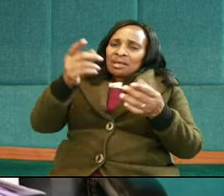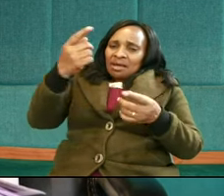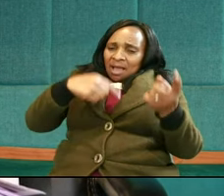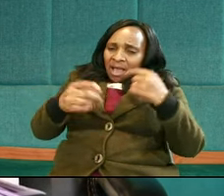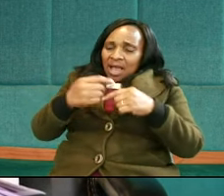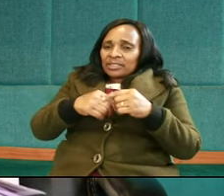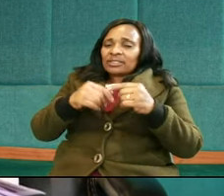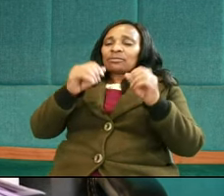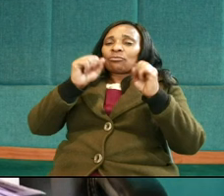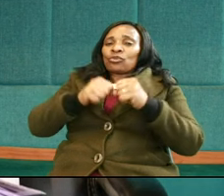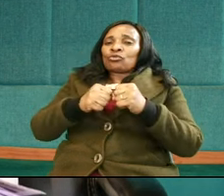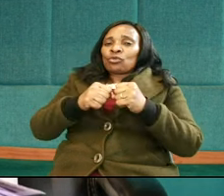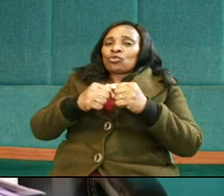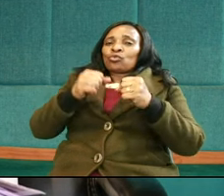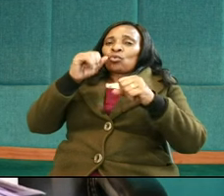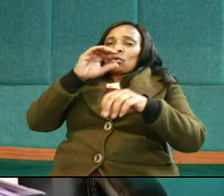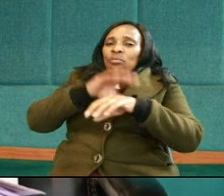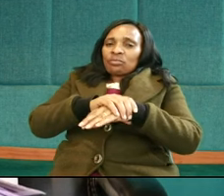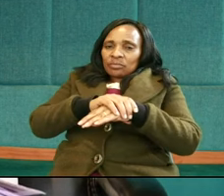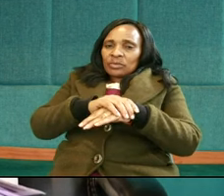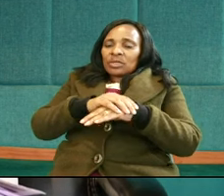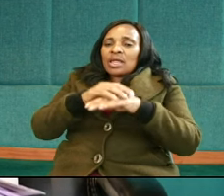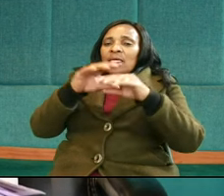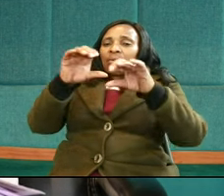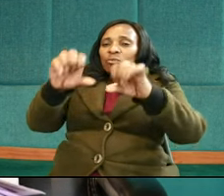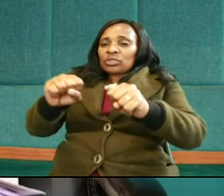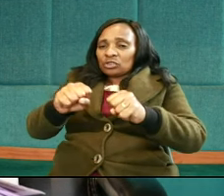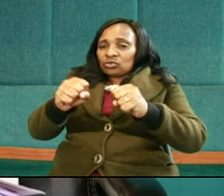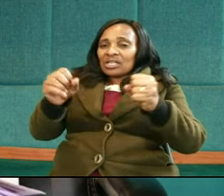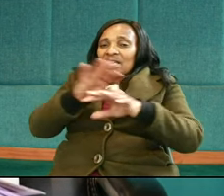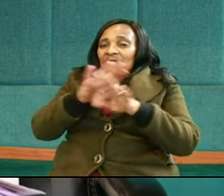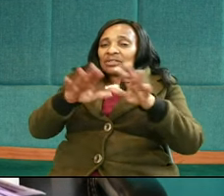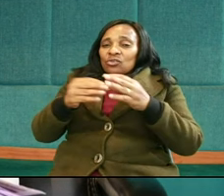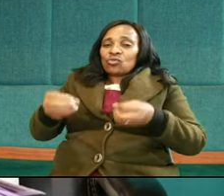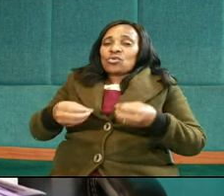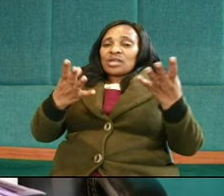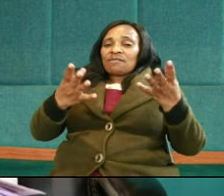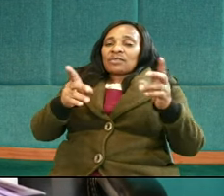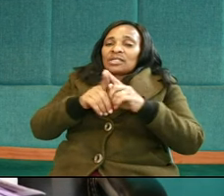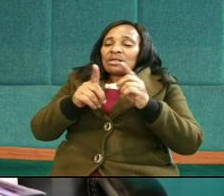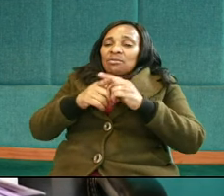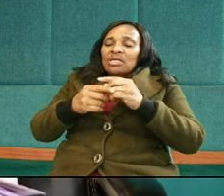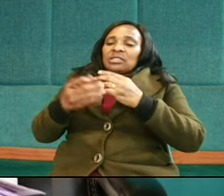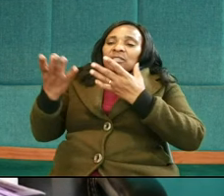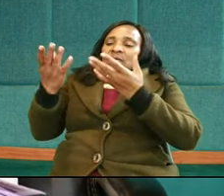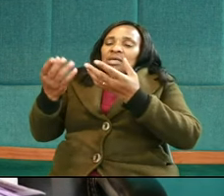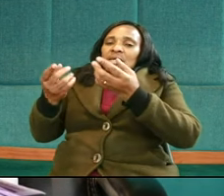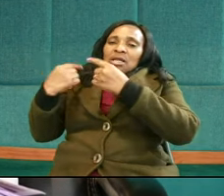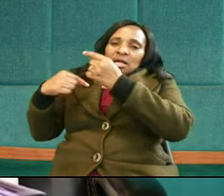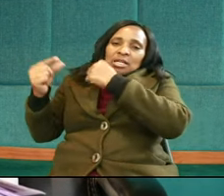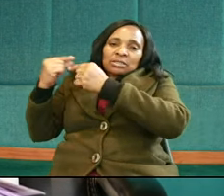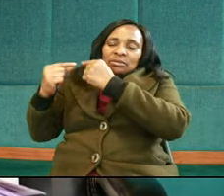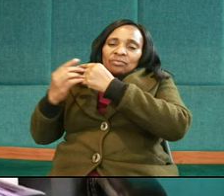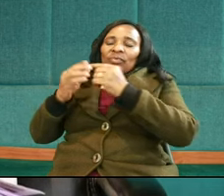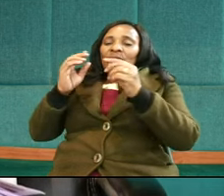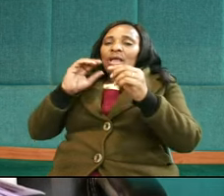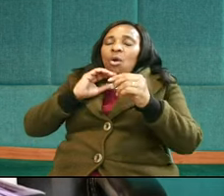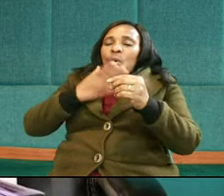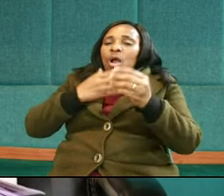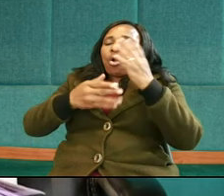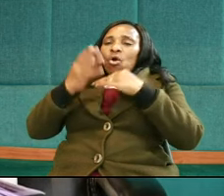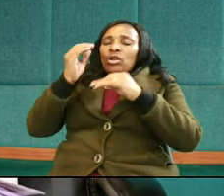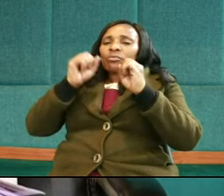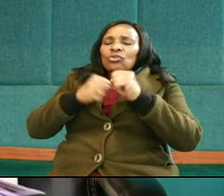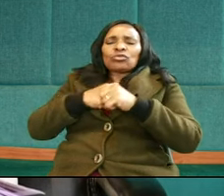to drive us out of the possession that you gave us as an inheritance. Our God, will you not judge them?